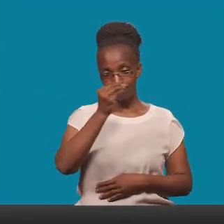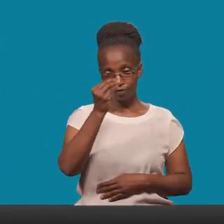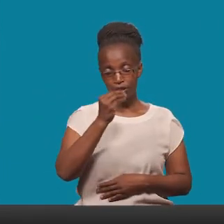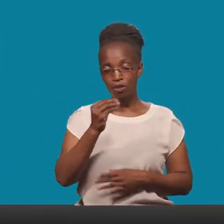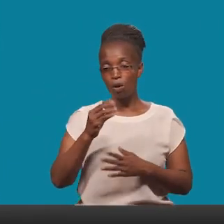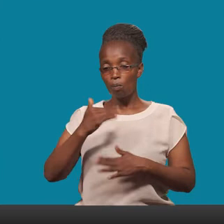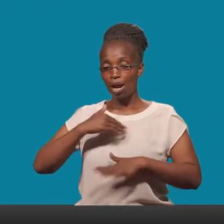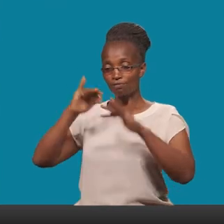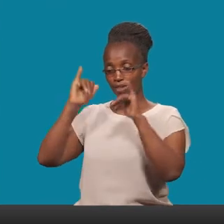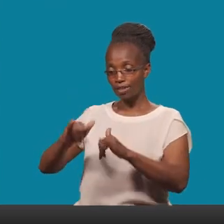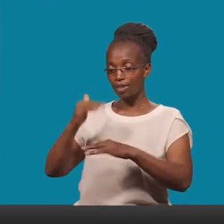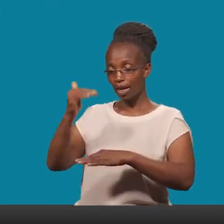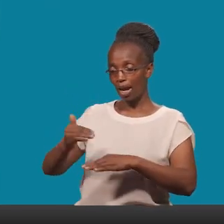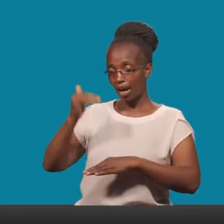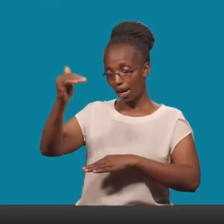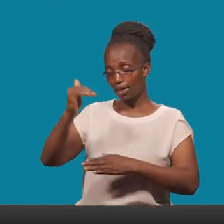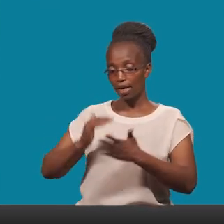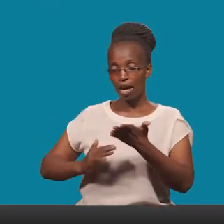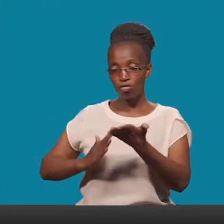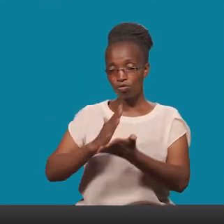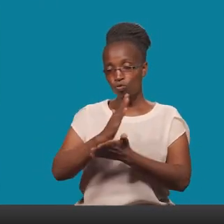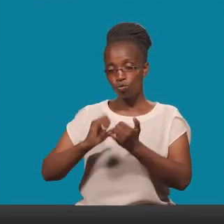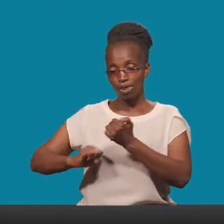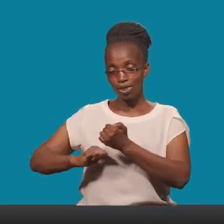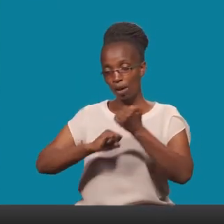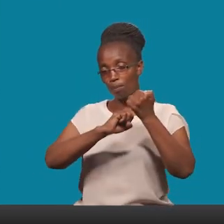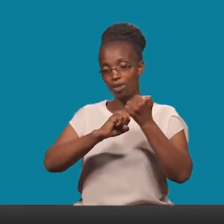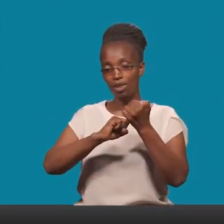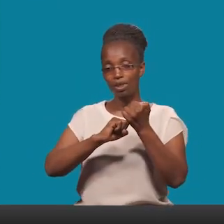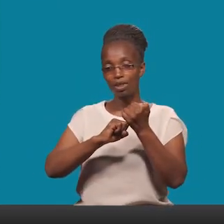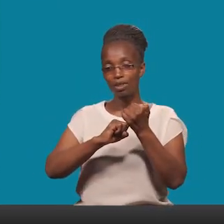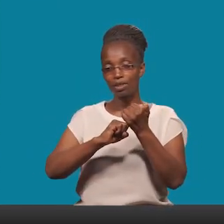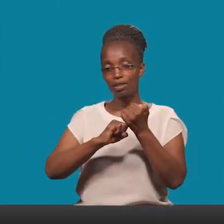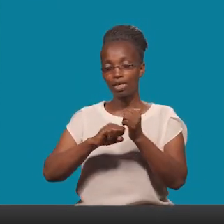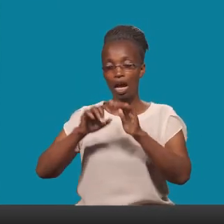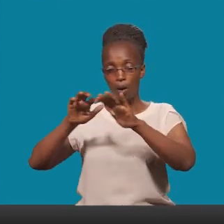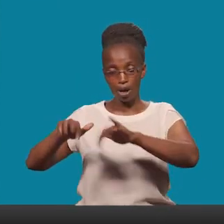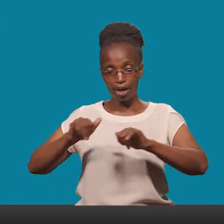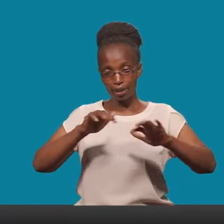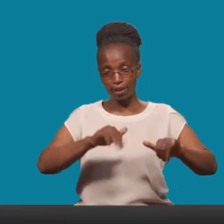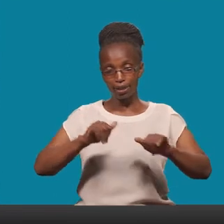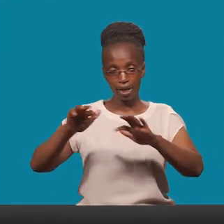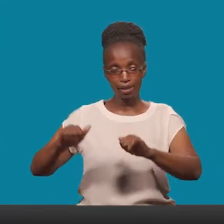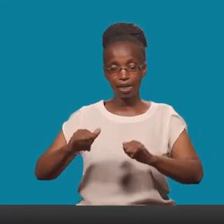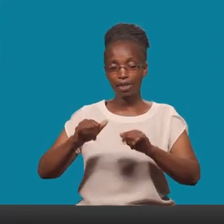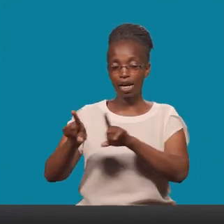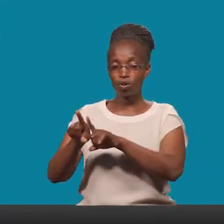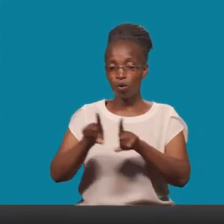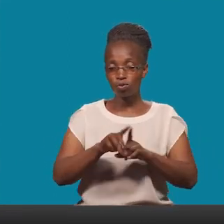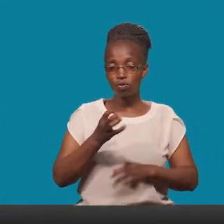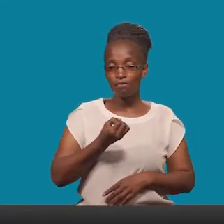in addition to our traditional export crops, we have stayed ahead of the curve by supporting the emerging crops that will bolster